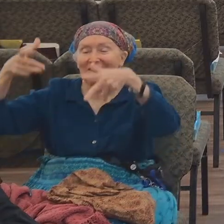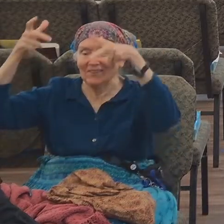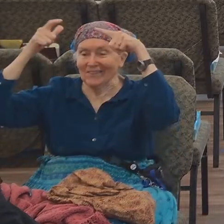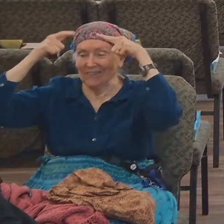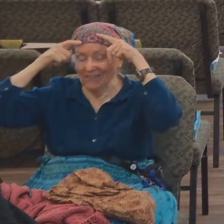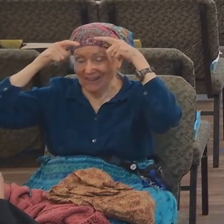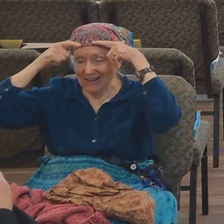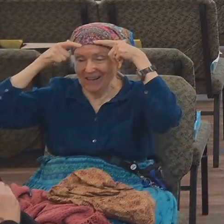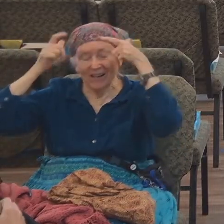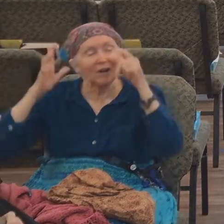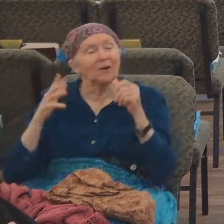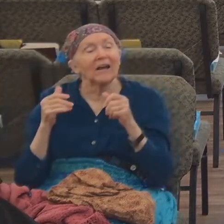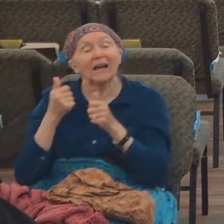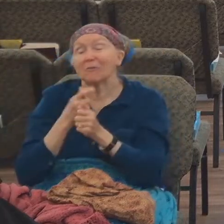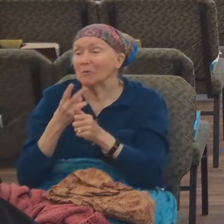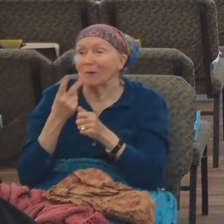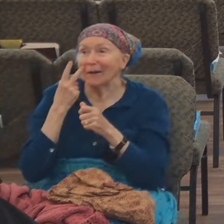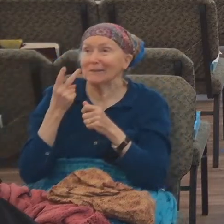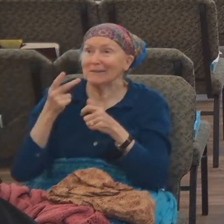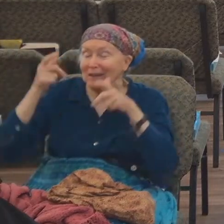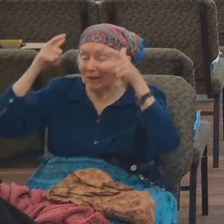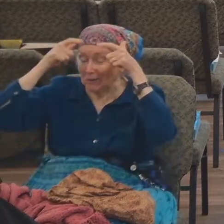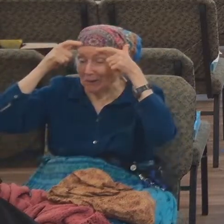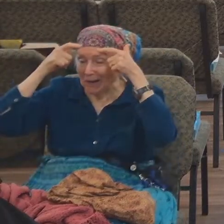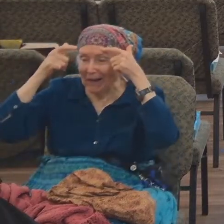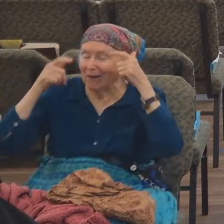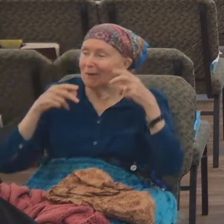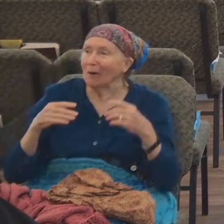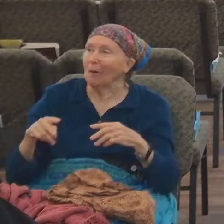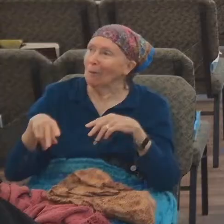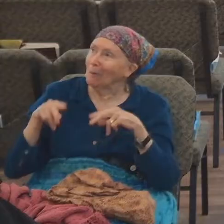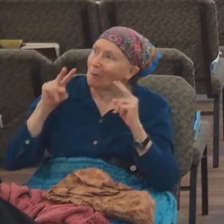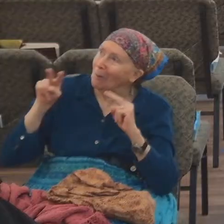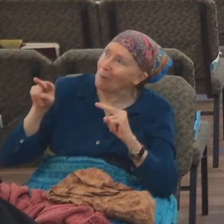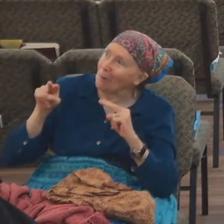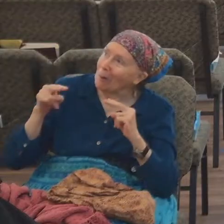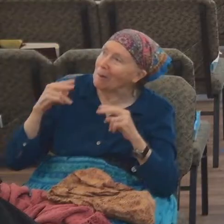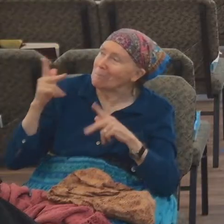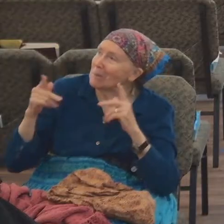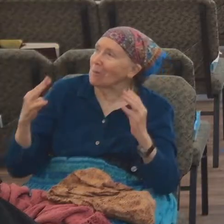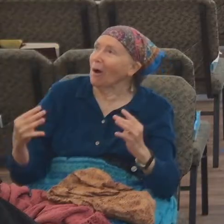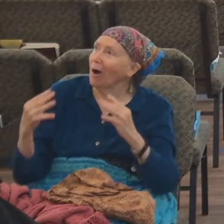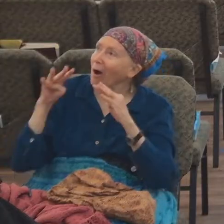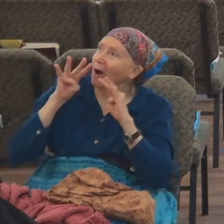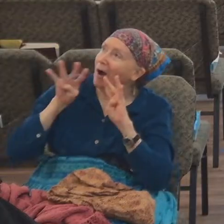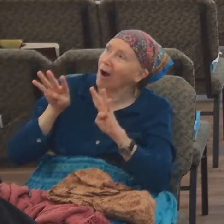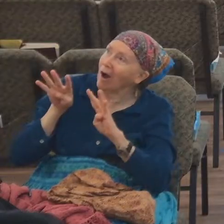what? Everybody would see that, and what would they say? What would they think? How would they react to that?